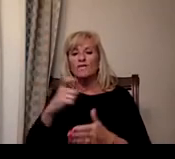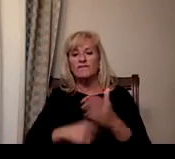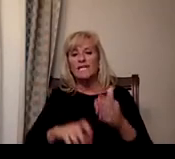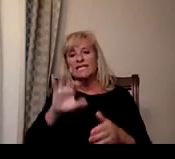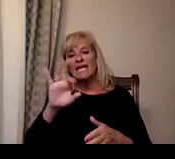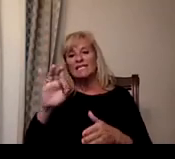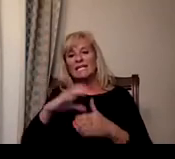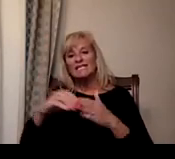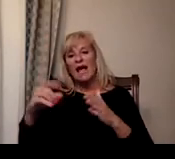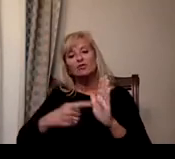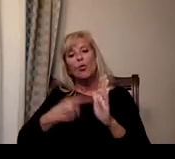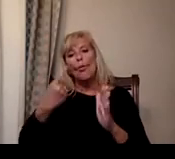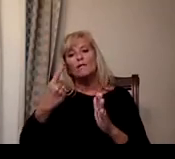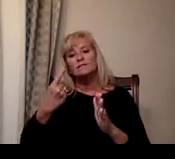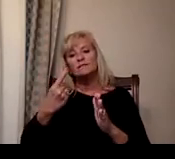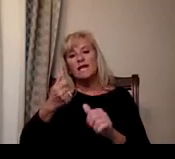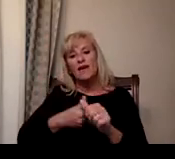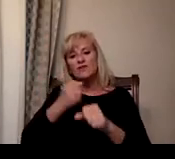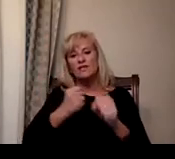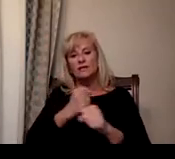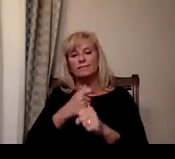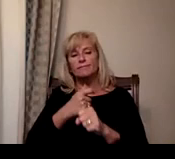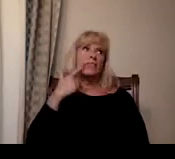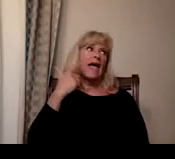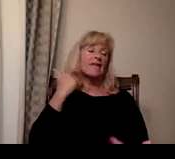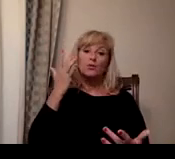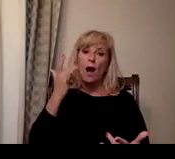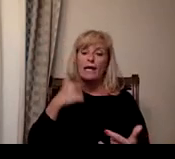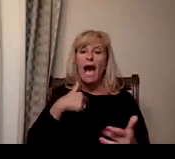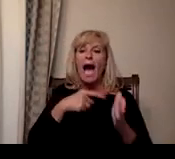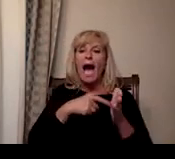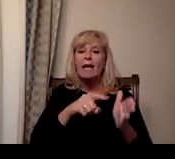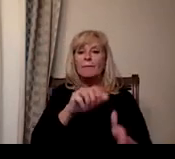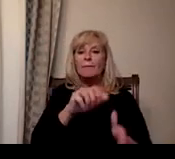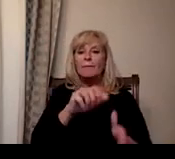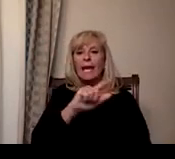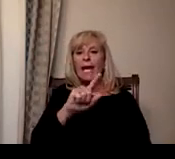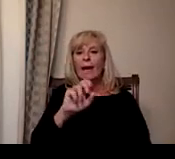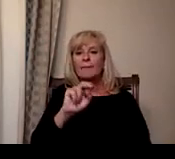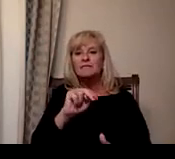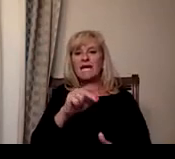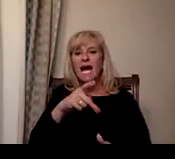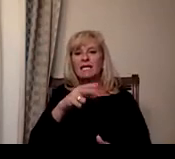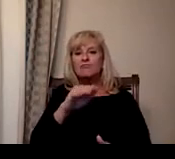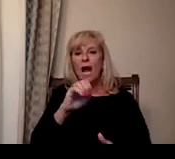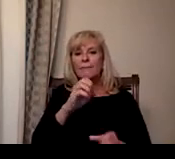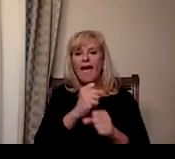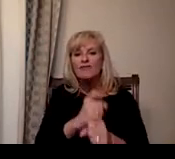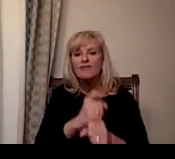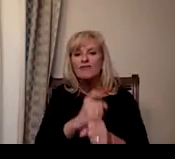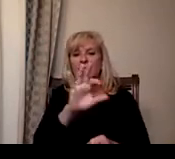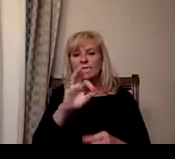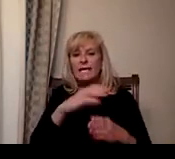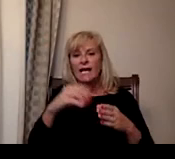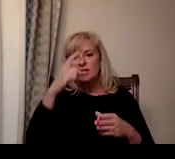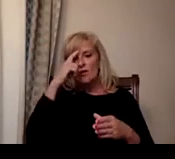$99 once a year. I laugh at that because I pay Amazon Prime every year, $99, for